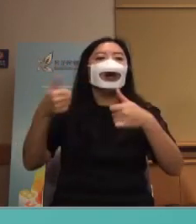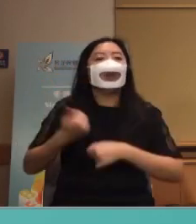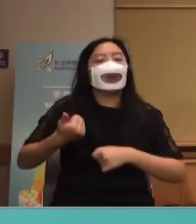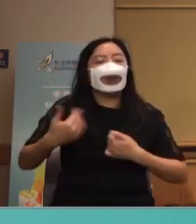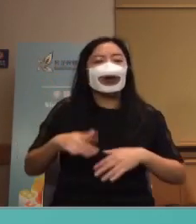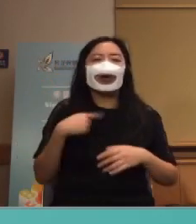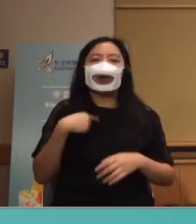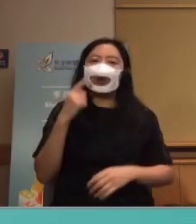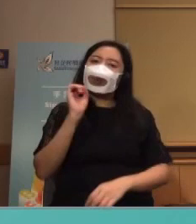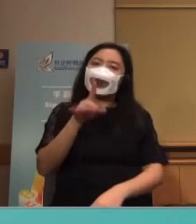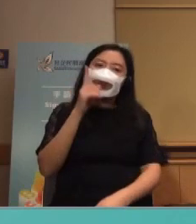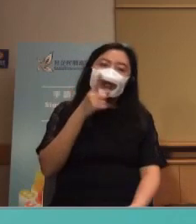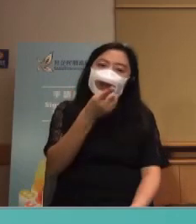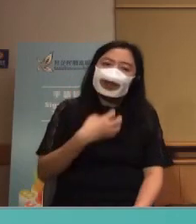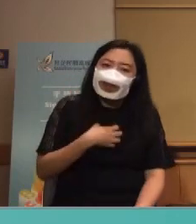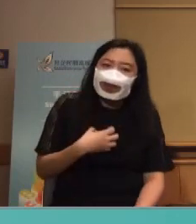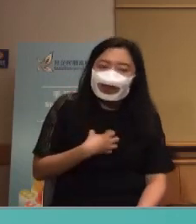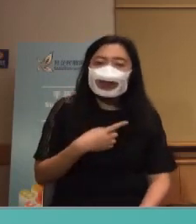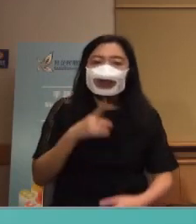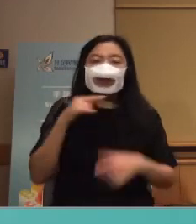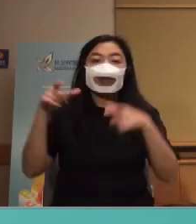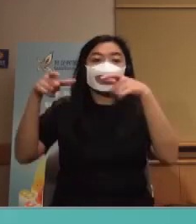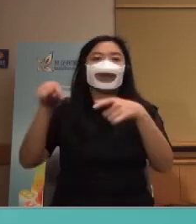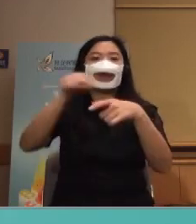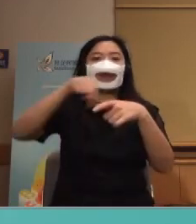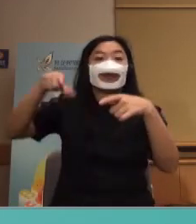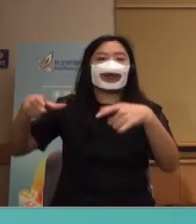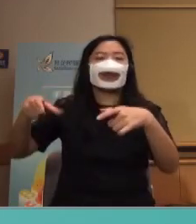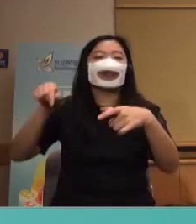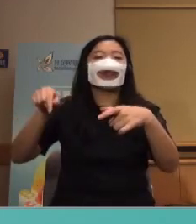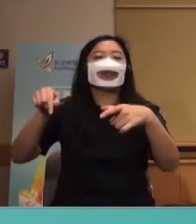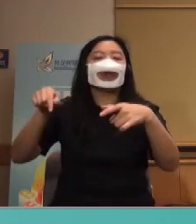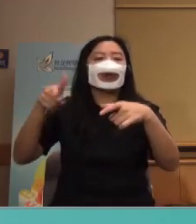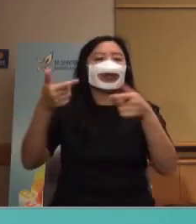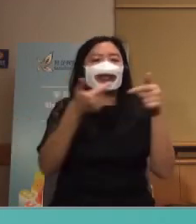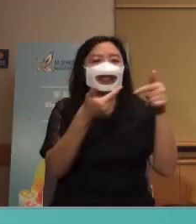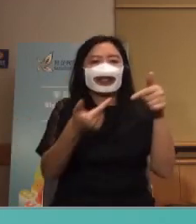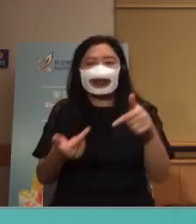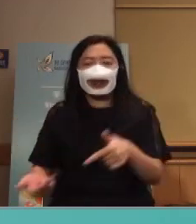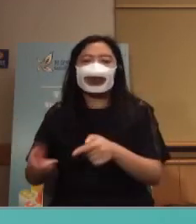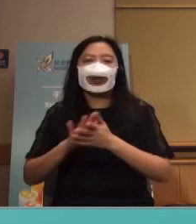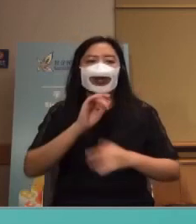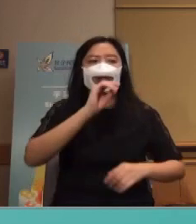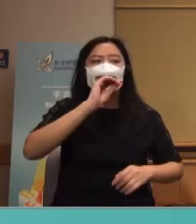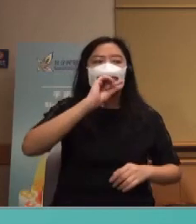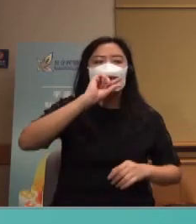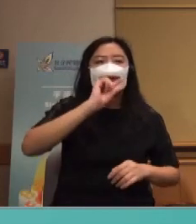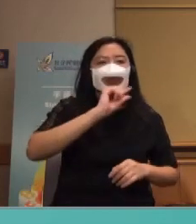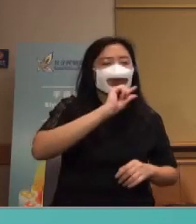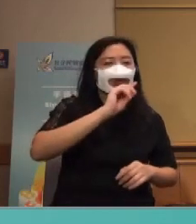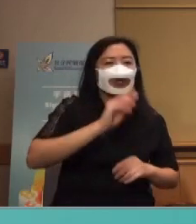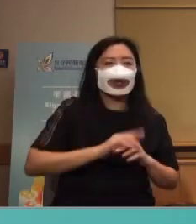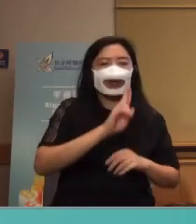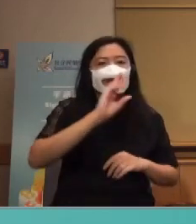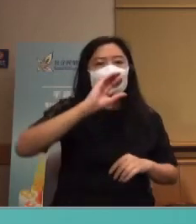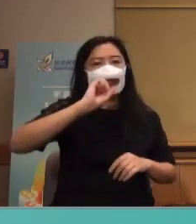that you see blockchain being brought into impact, sustainability, and ESG? And I'd like to address this question to Max